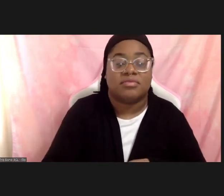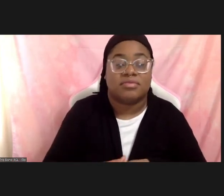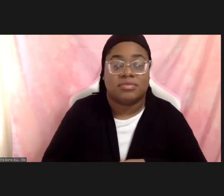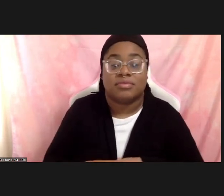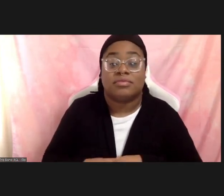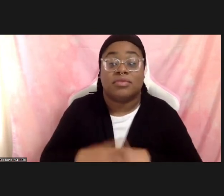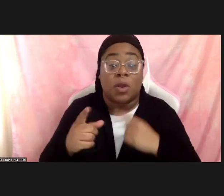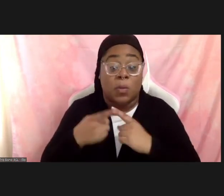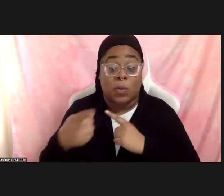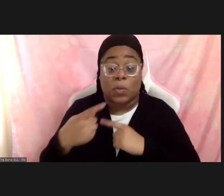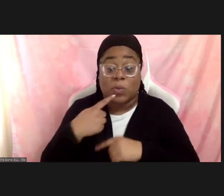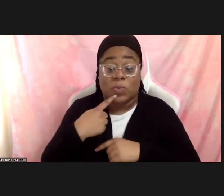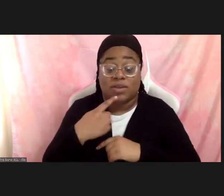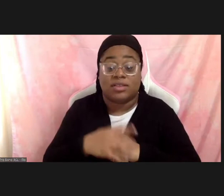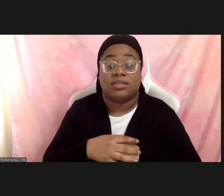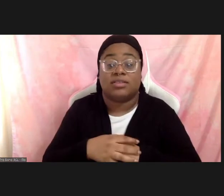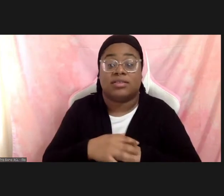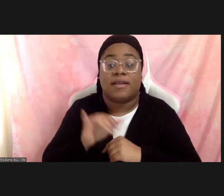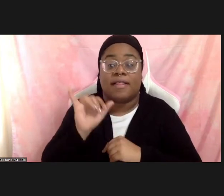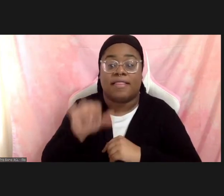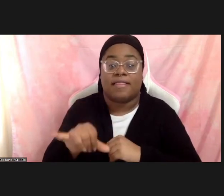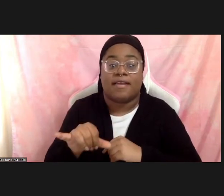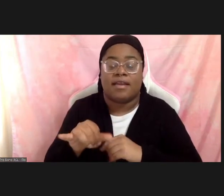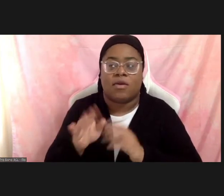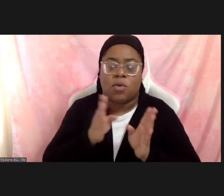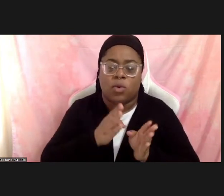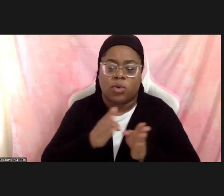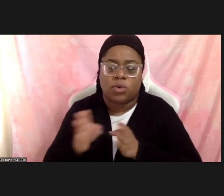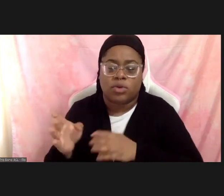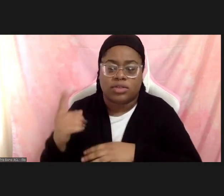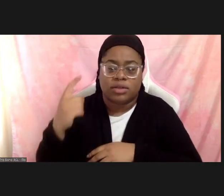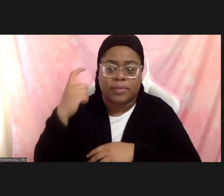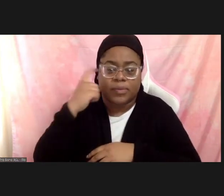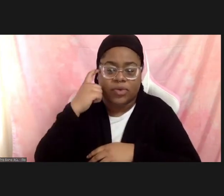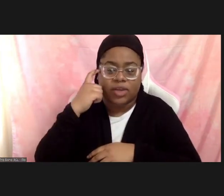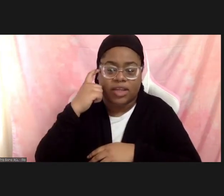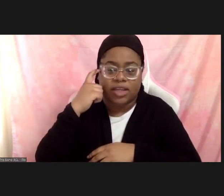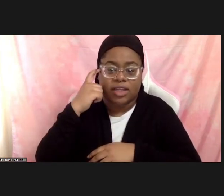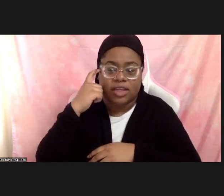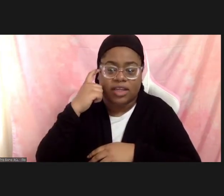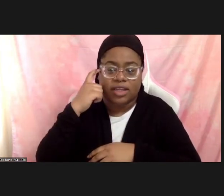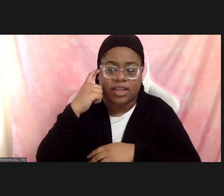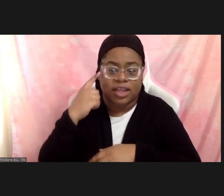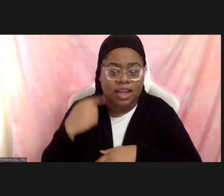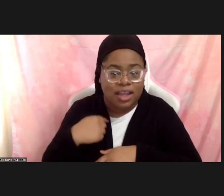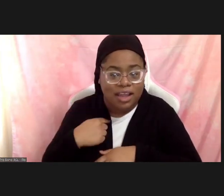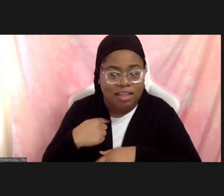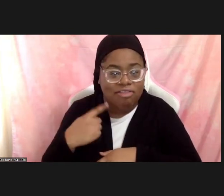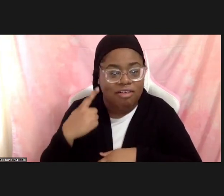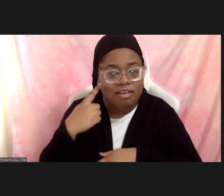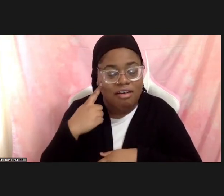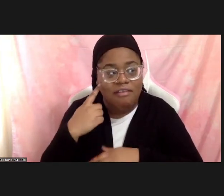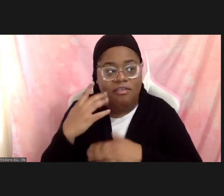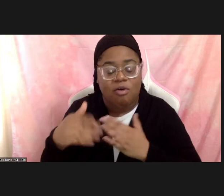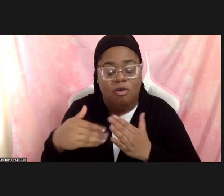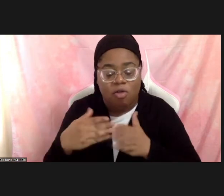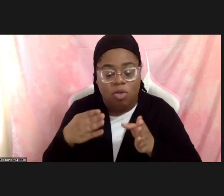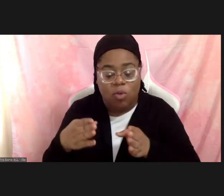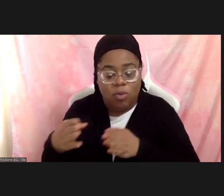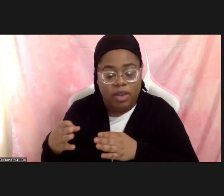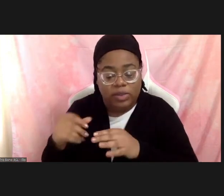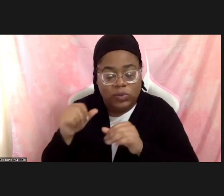When you said it organizes the brain, Clara, I was thinking about all the ways that we